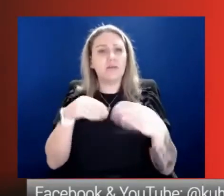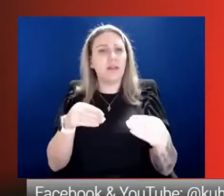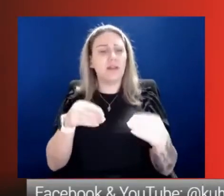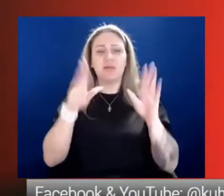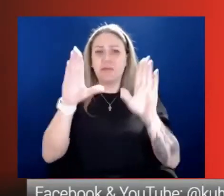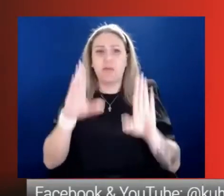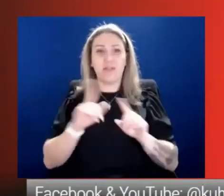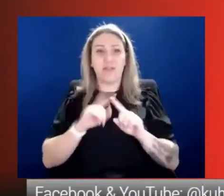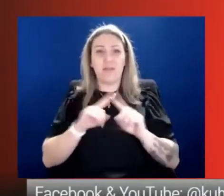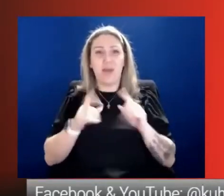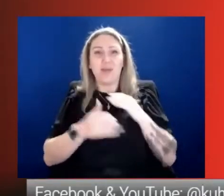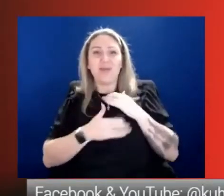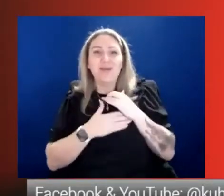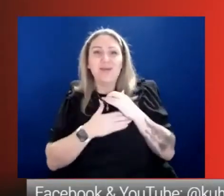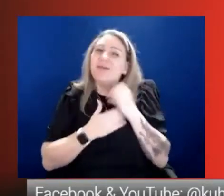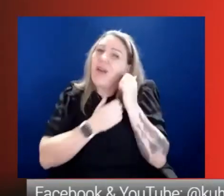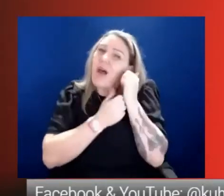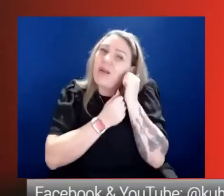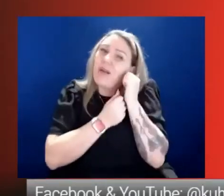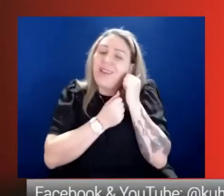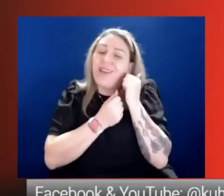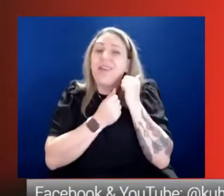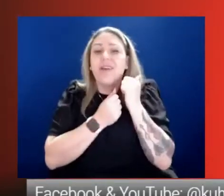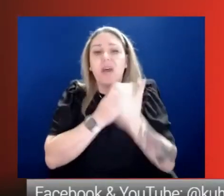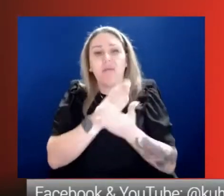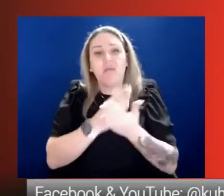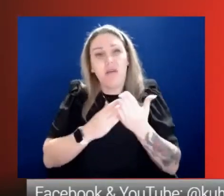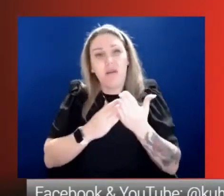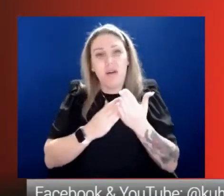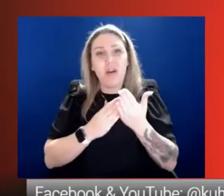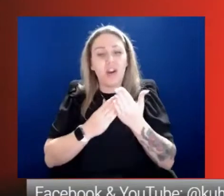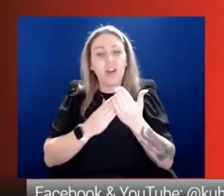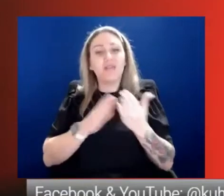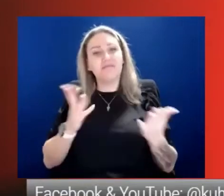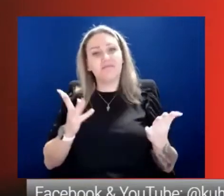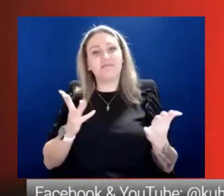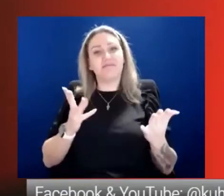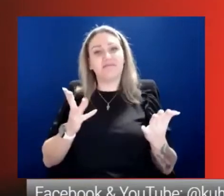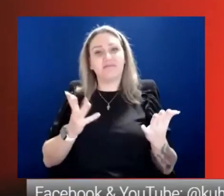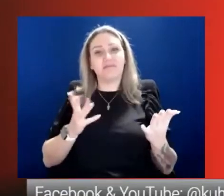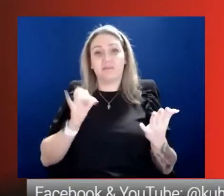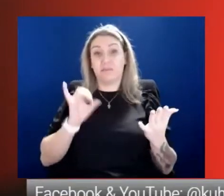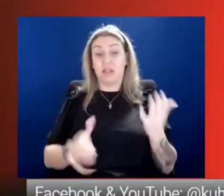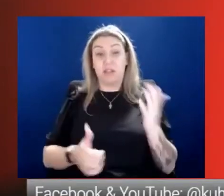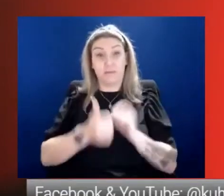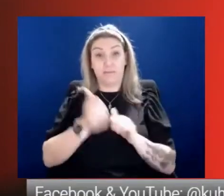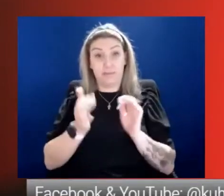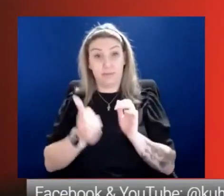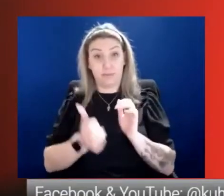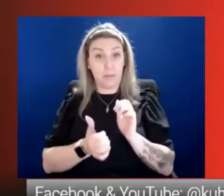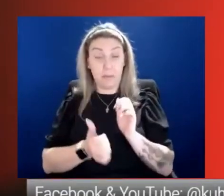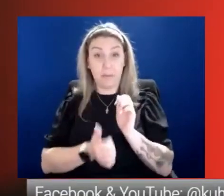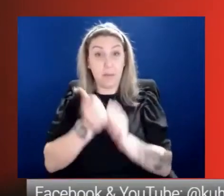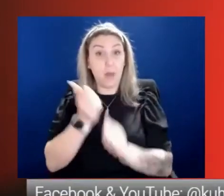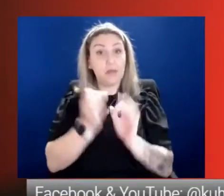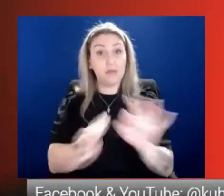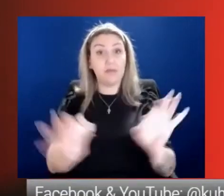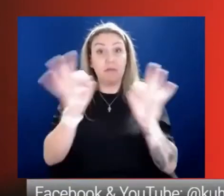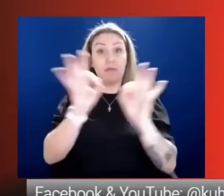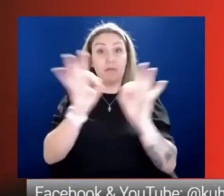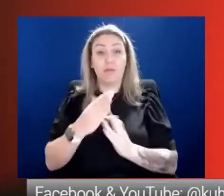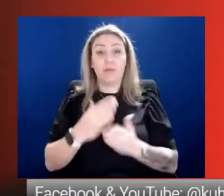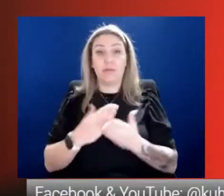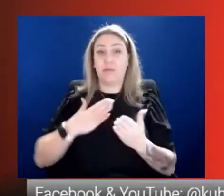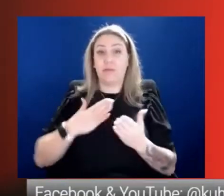snuggling part of breastfeeding is one of the most important aspects of that. My former colleague